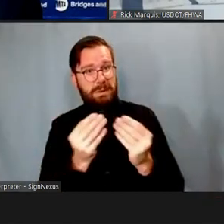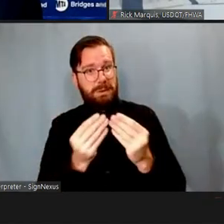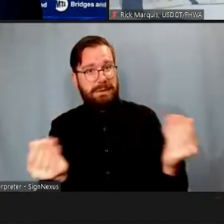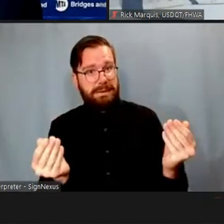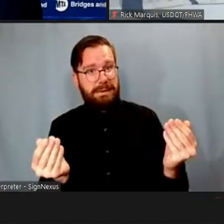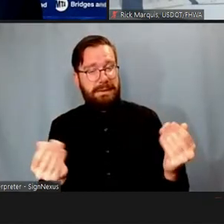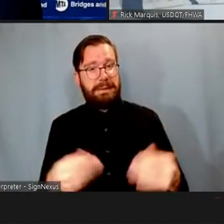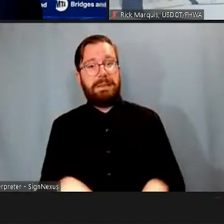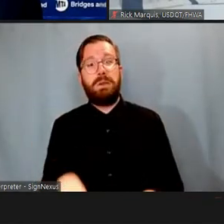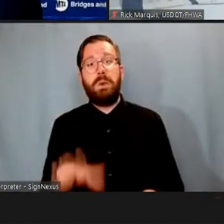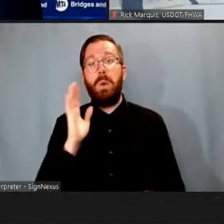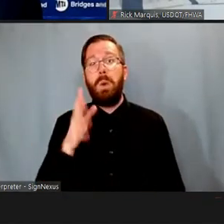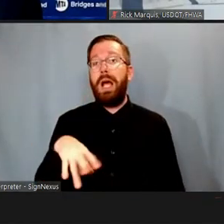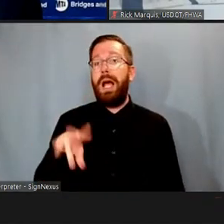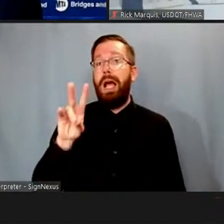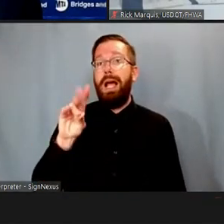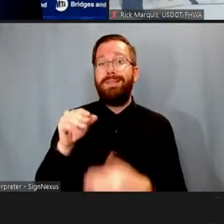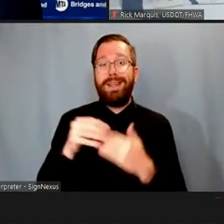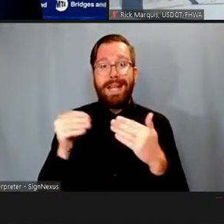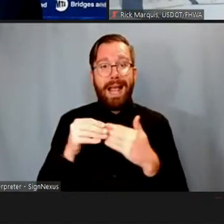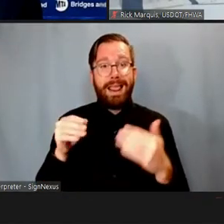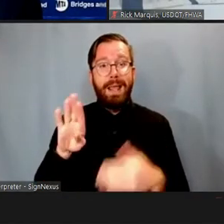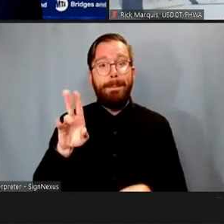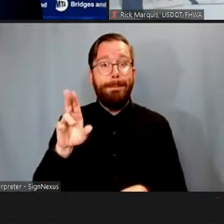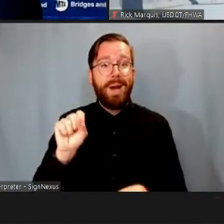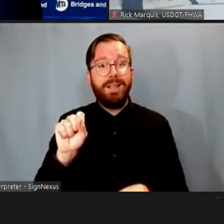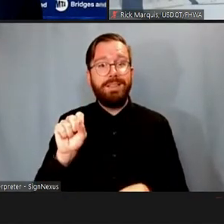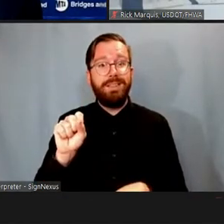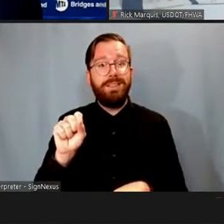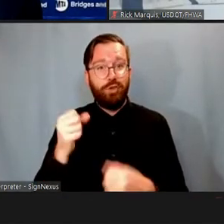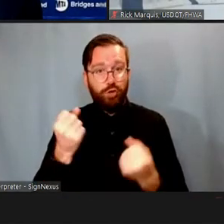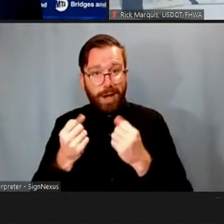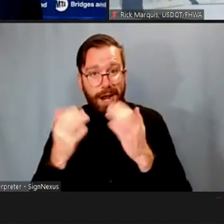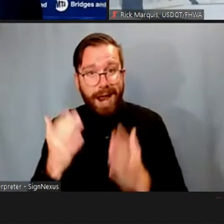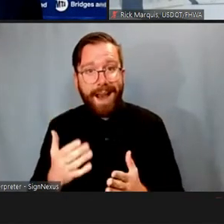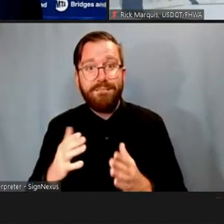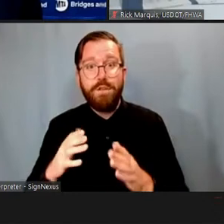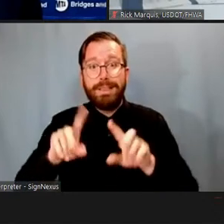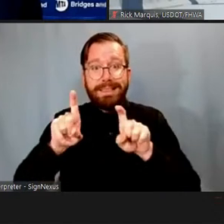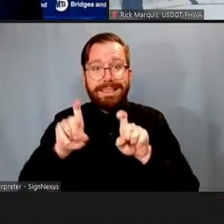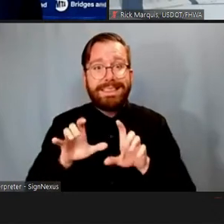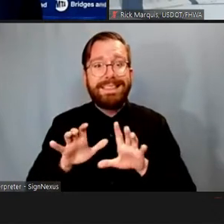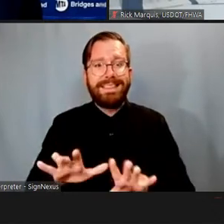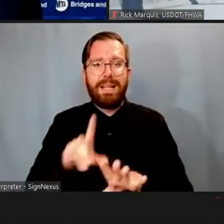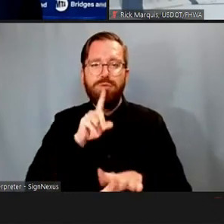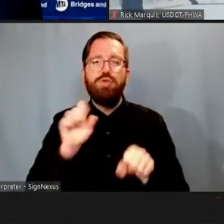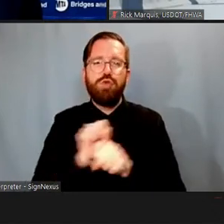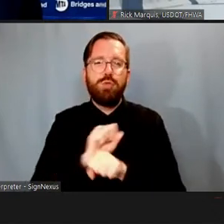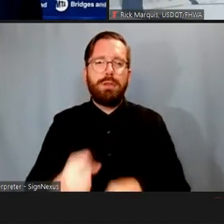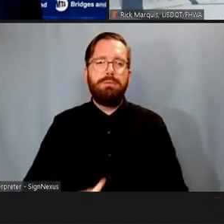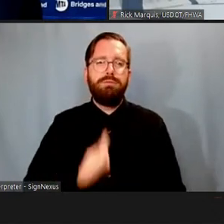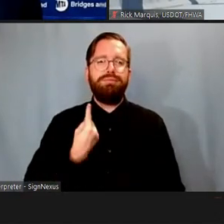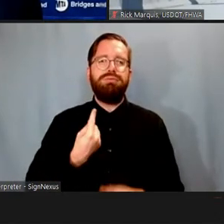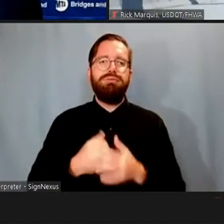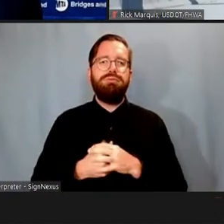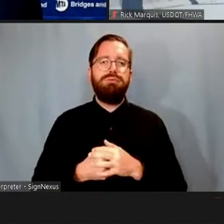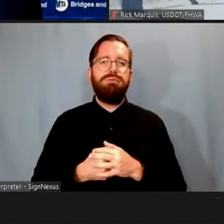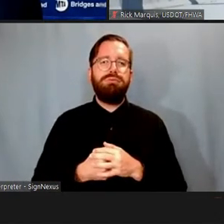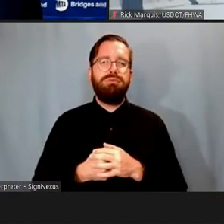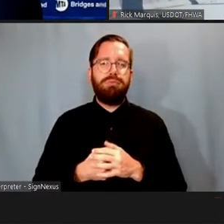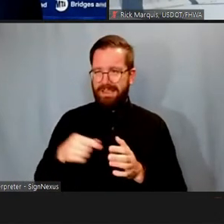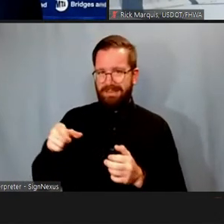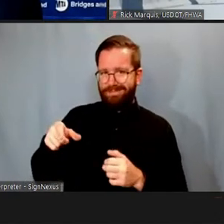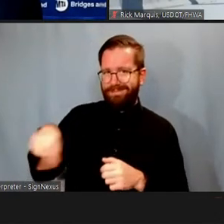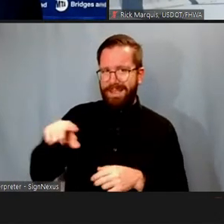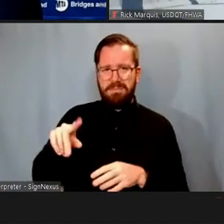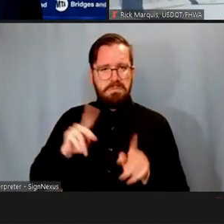bus drivers exam it's just so incredibly insulting to a workforce that works incredibly hard